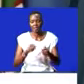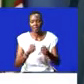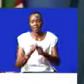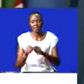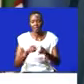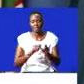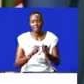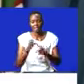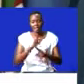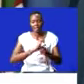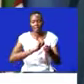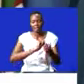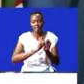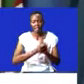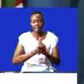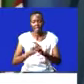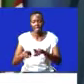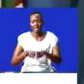as we all know.